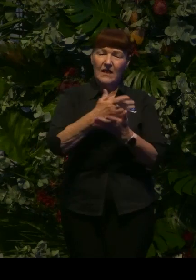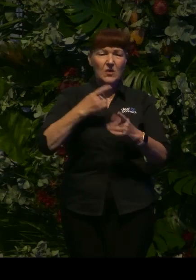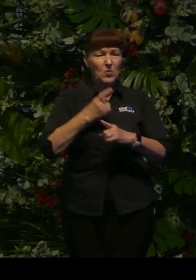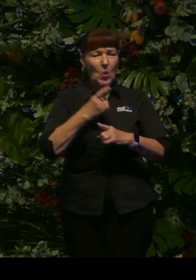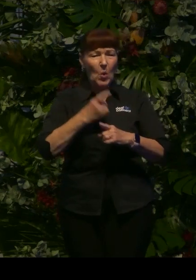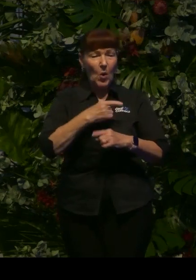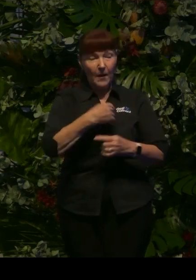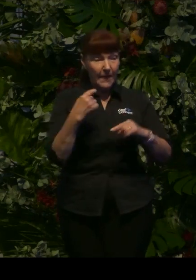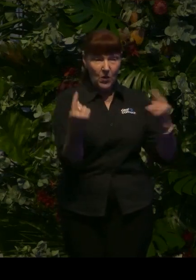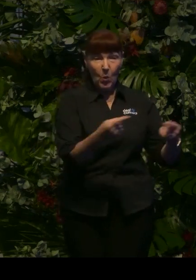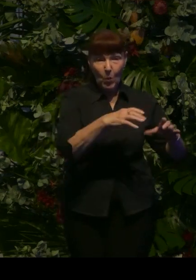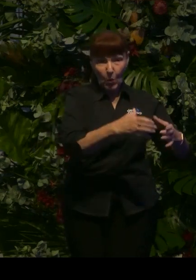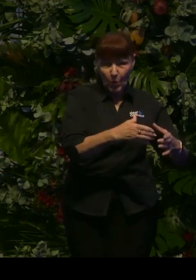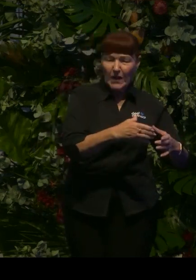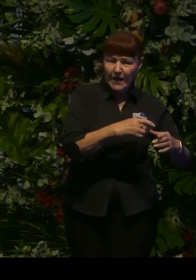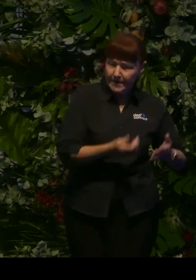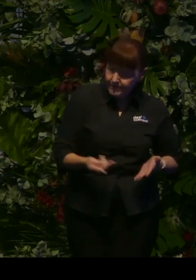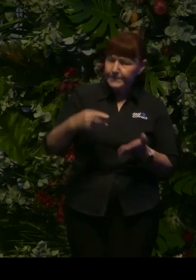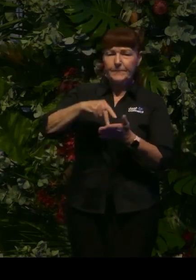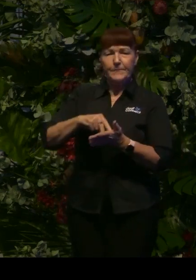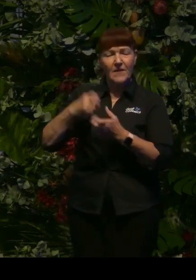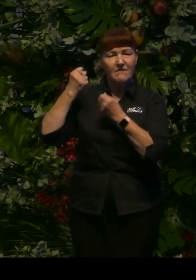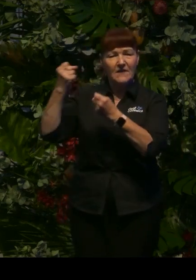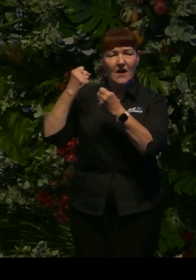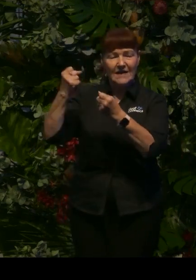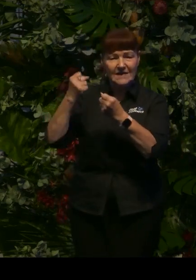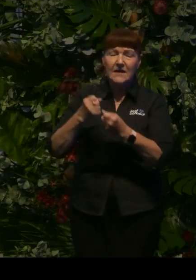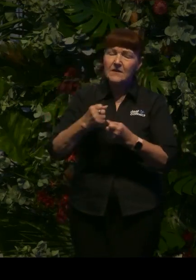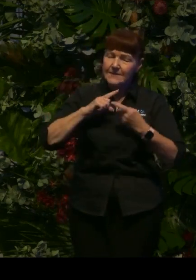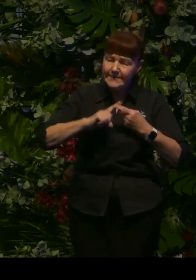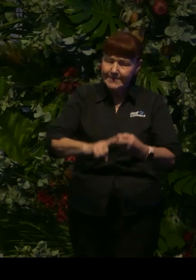continue to fight. We must continue to hope.